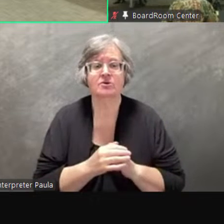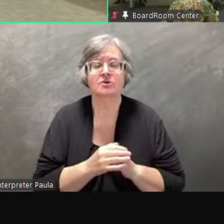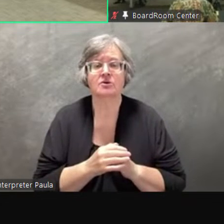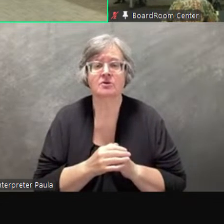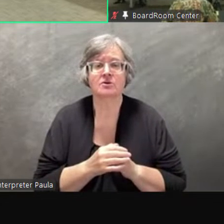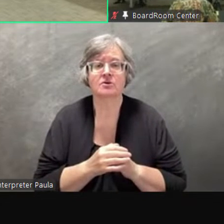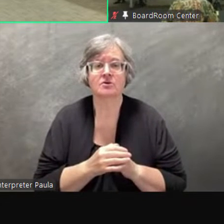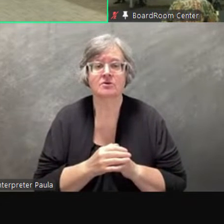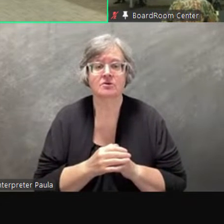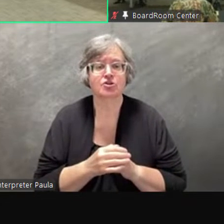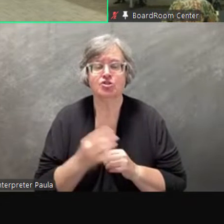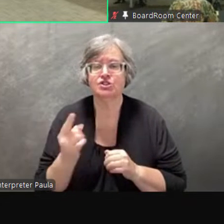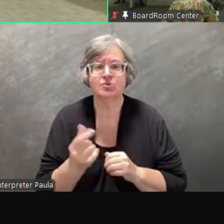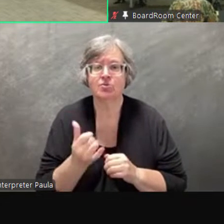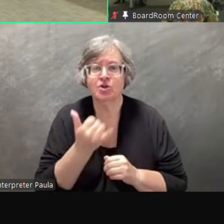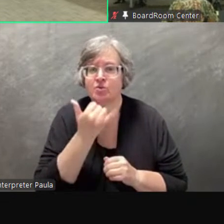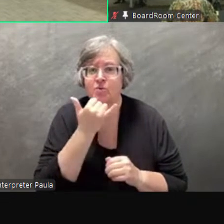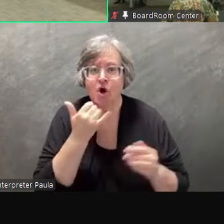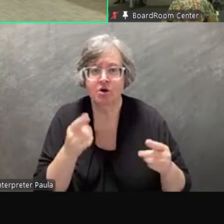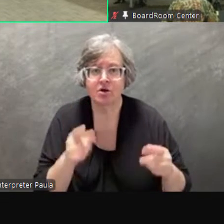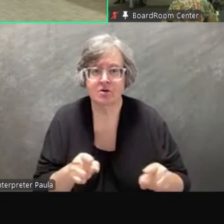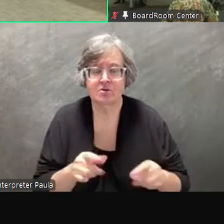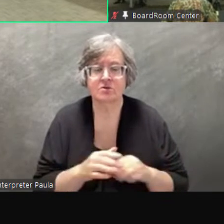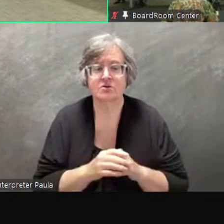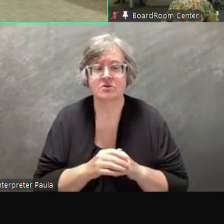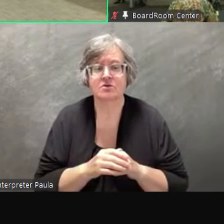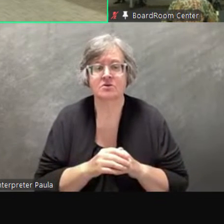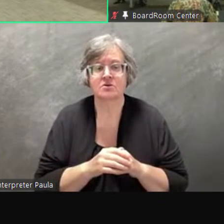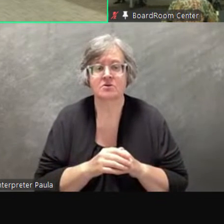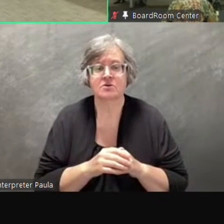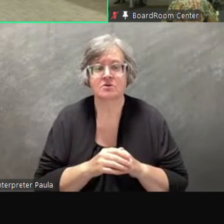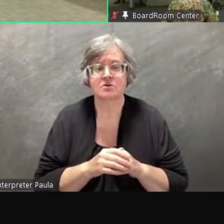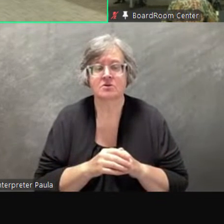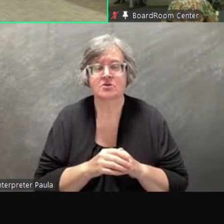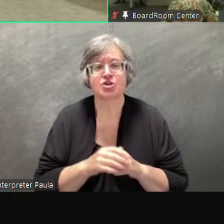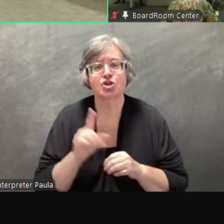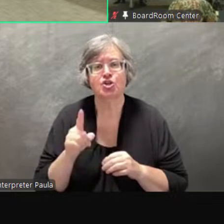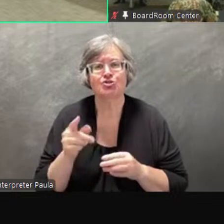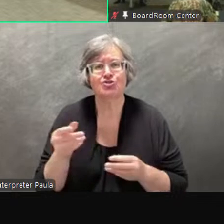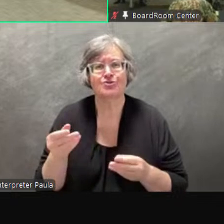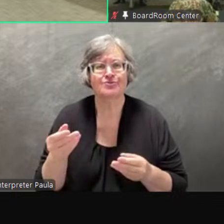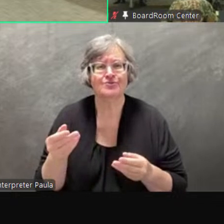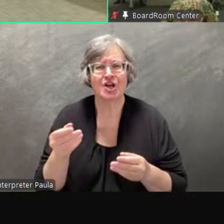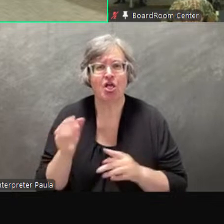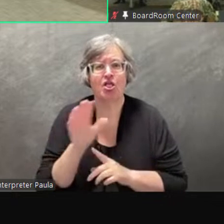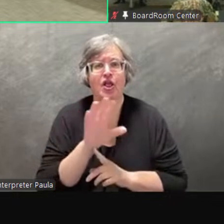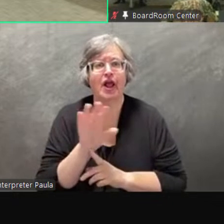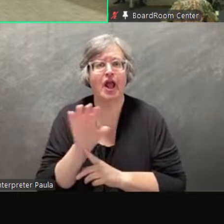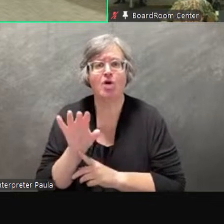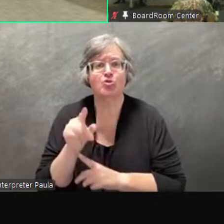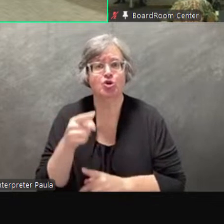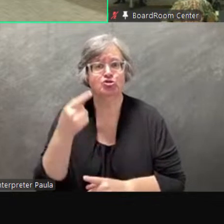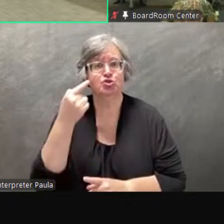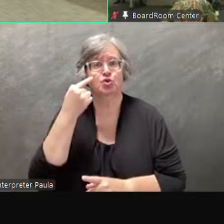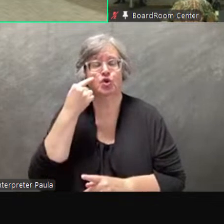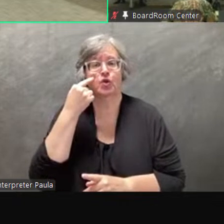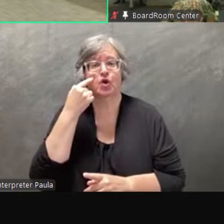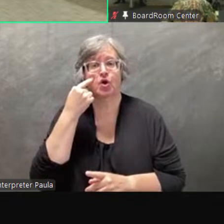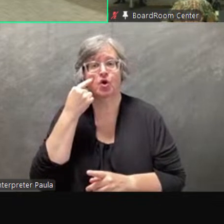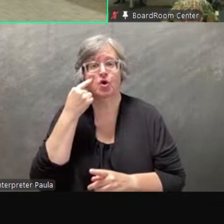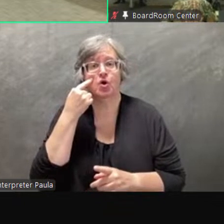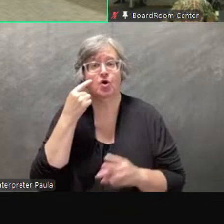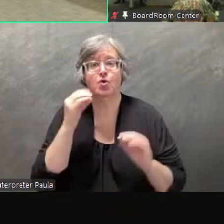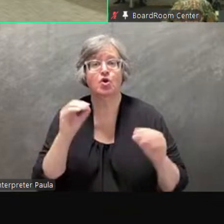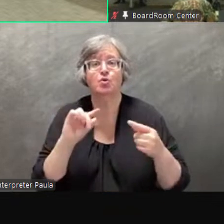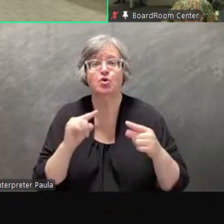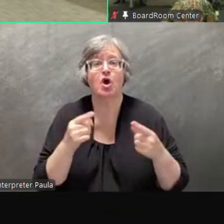something wrong here. So you give us a sense of with these cameras that if no harm would